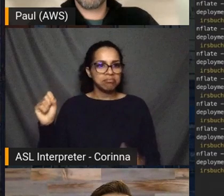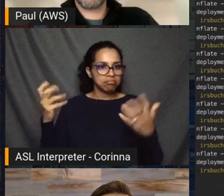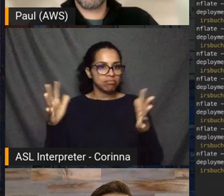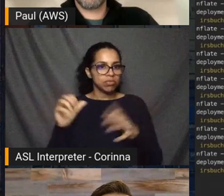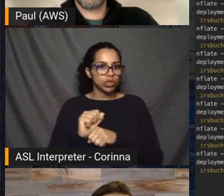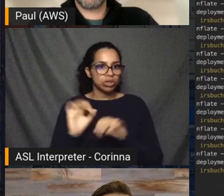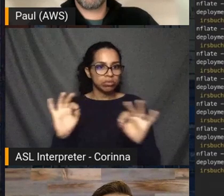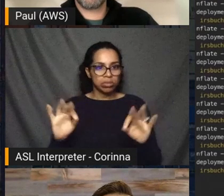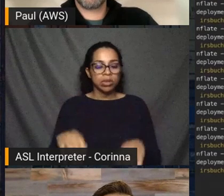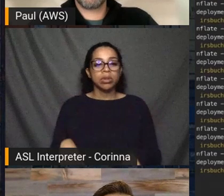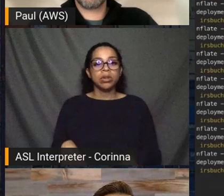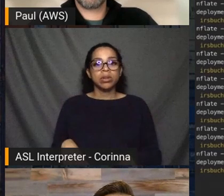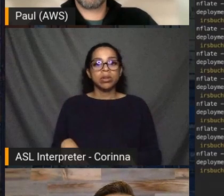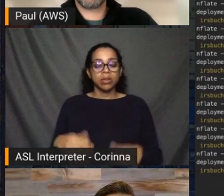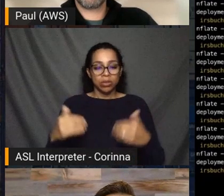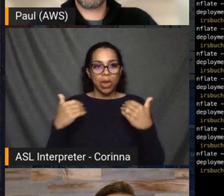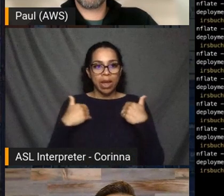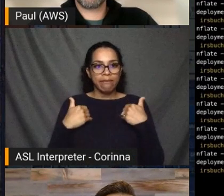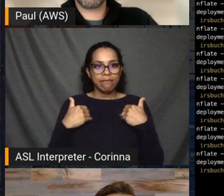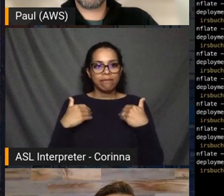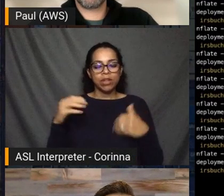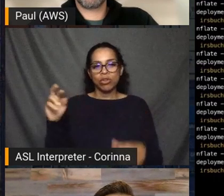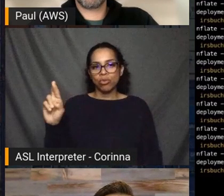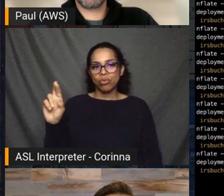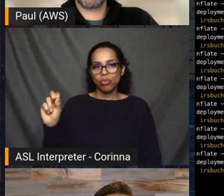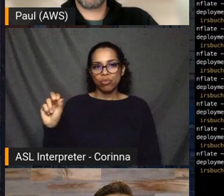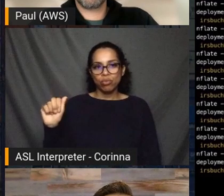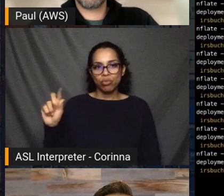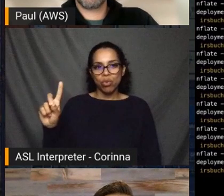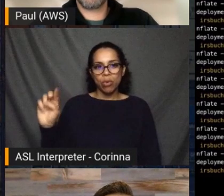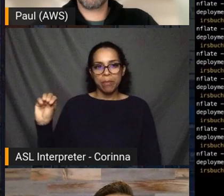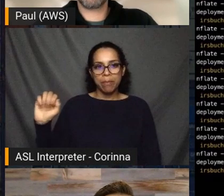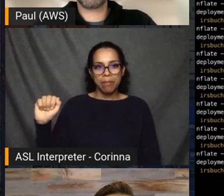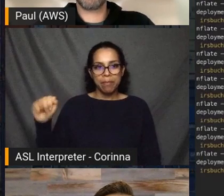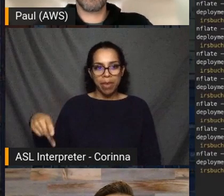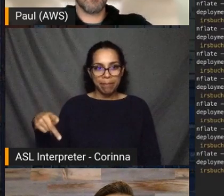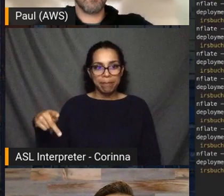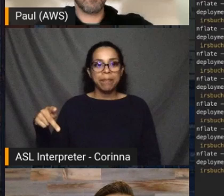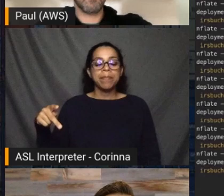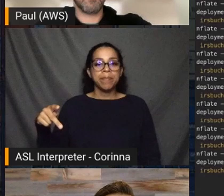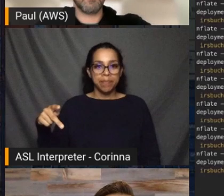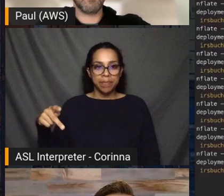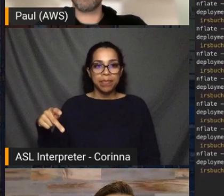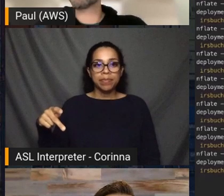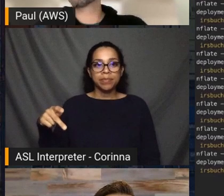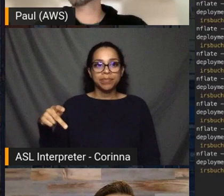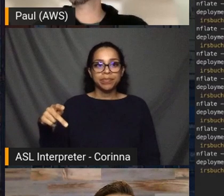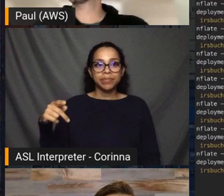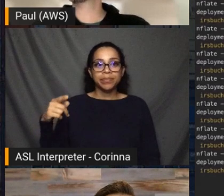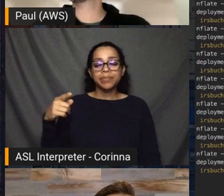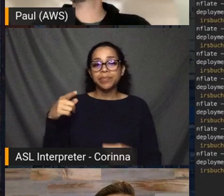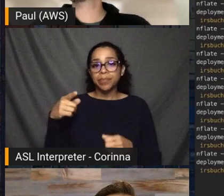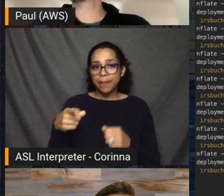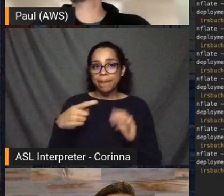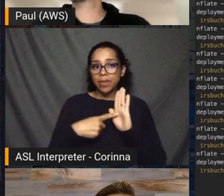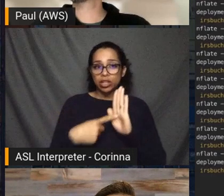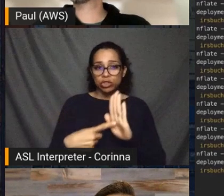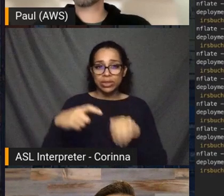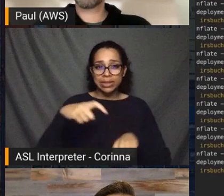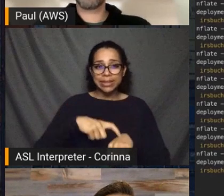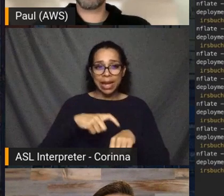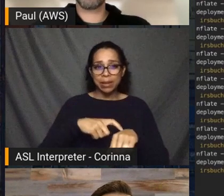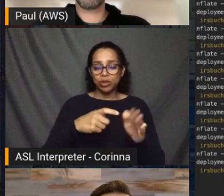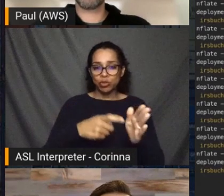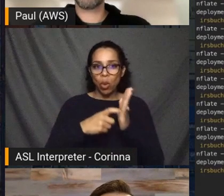feature roadmap. One of them is actually, bringing down the time it takes to provision nodes in